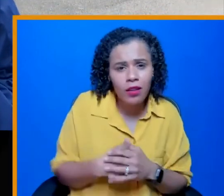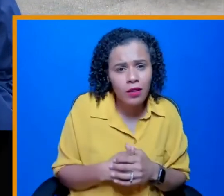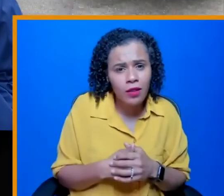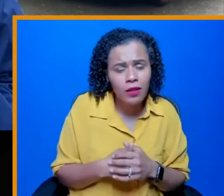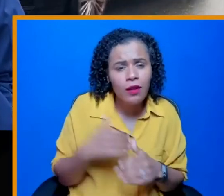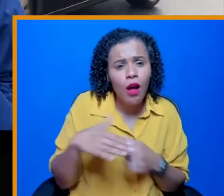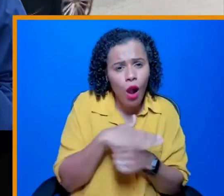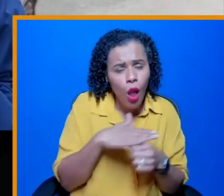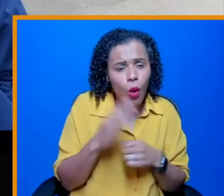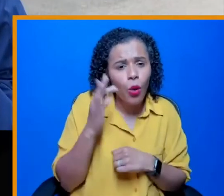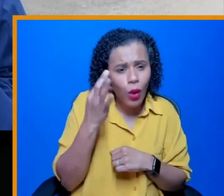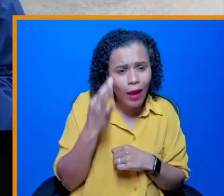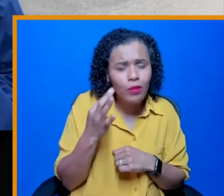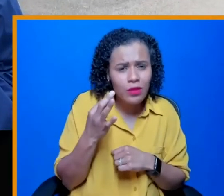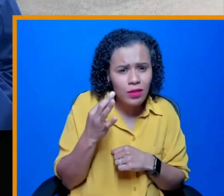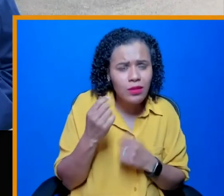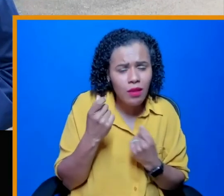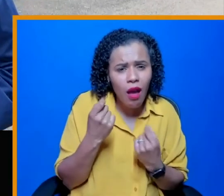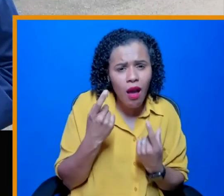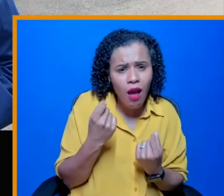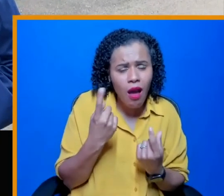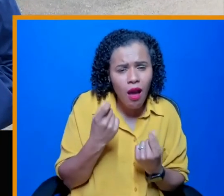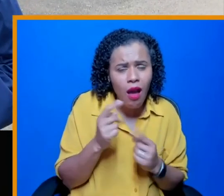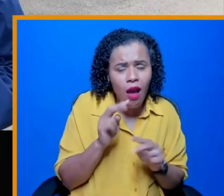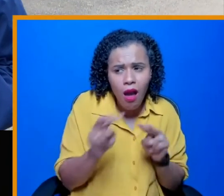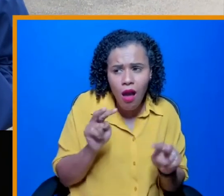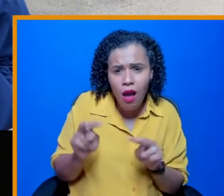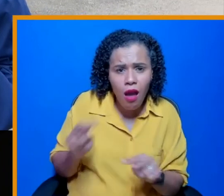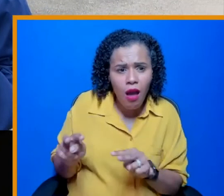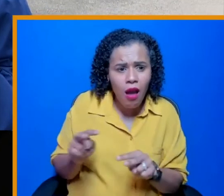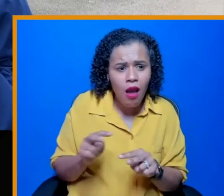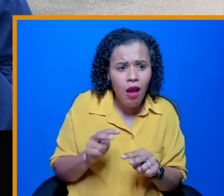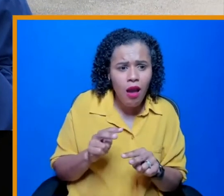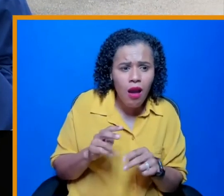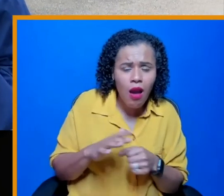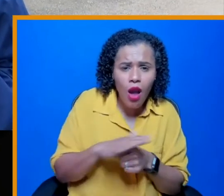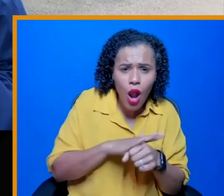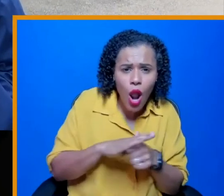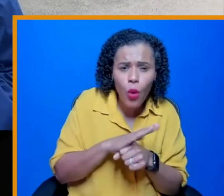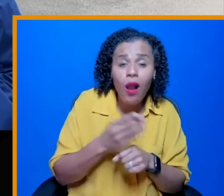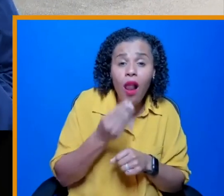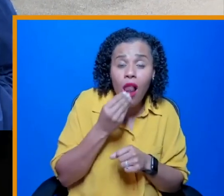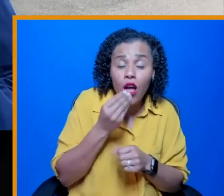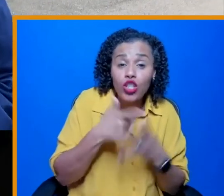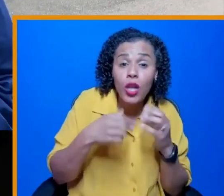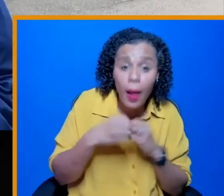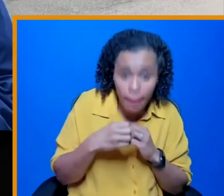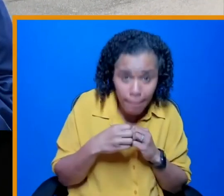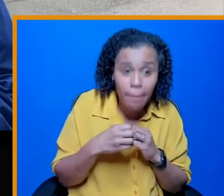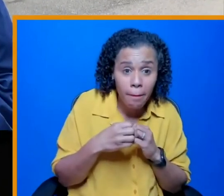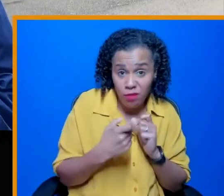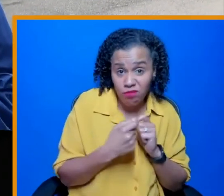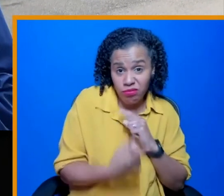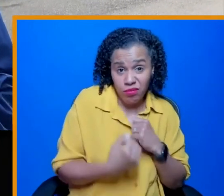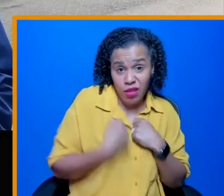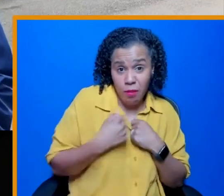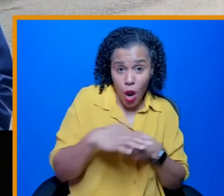we became aware of a local luncheon club that operated within one of our local